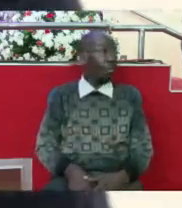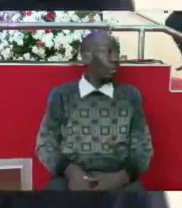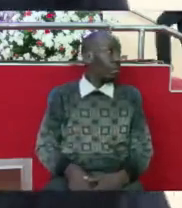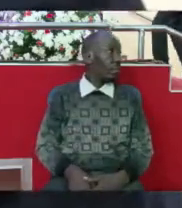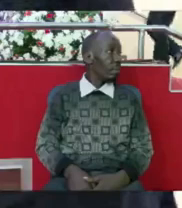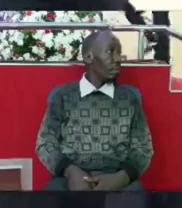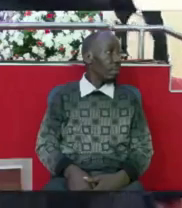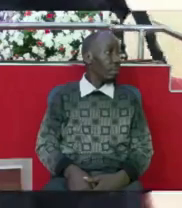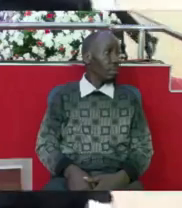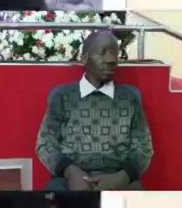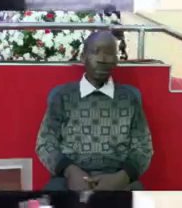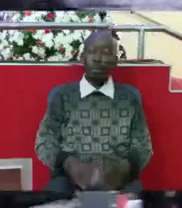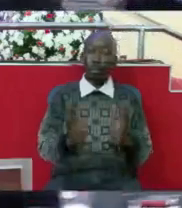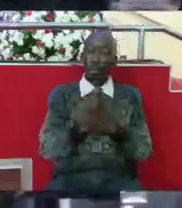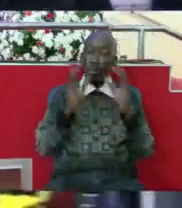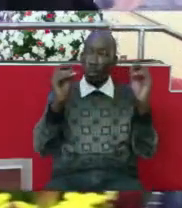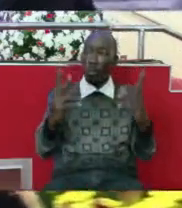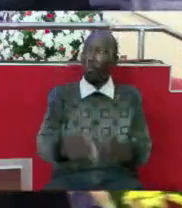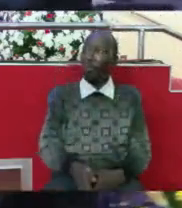Hallelujah. Hallelujah.